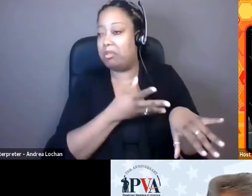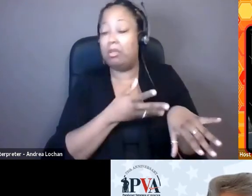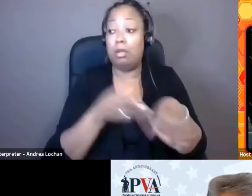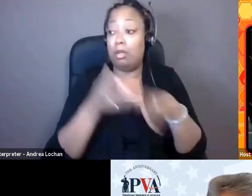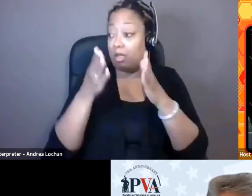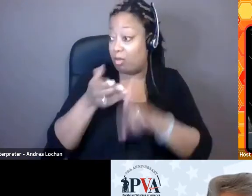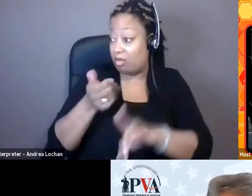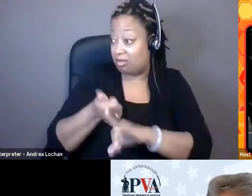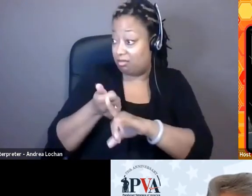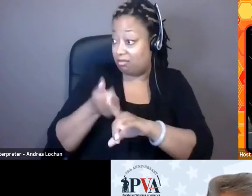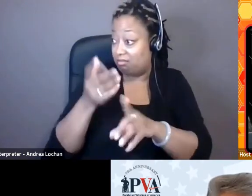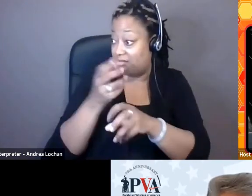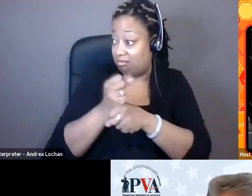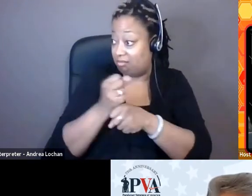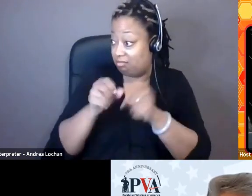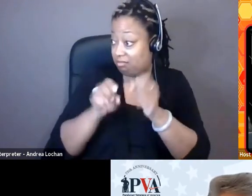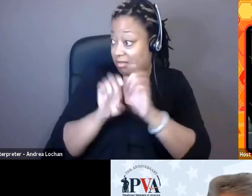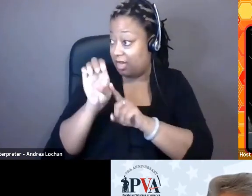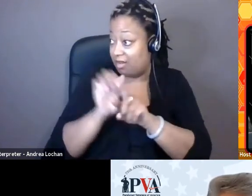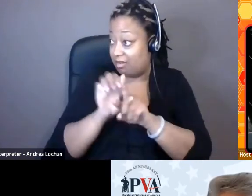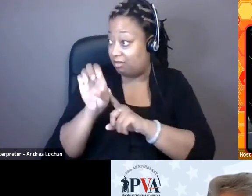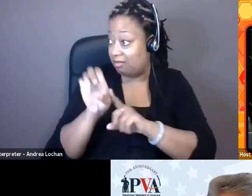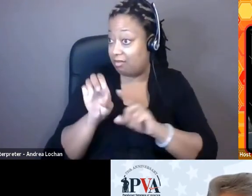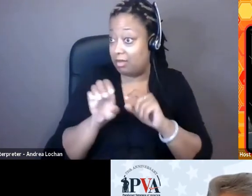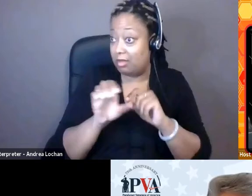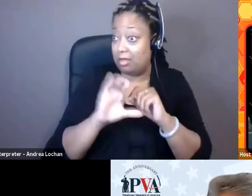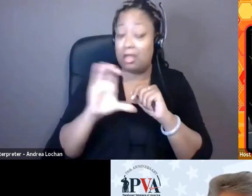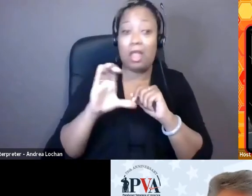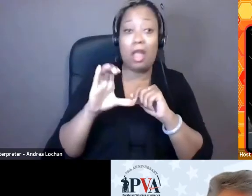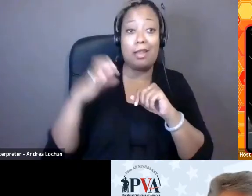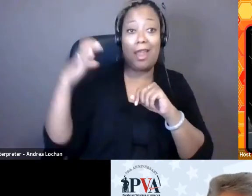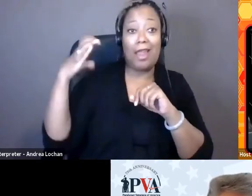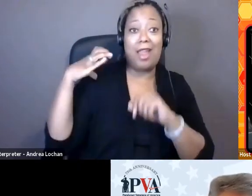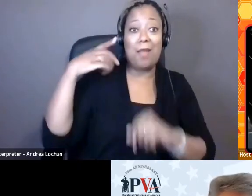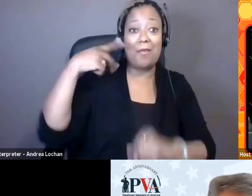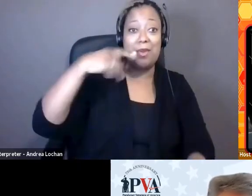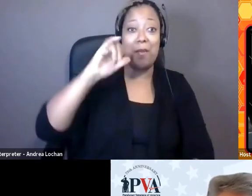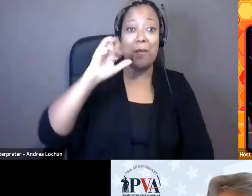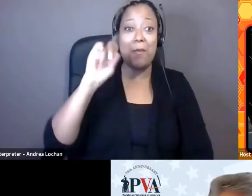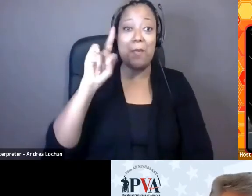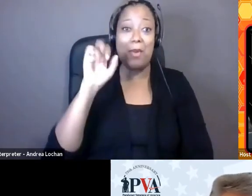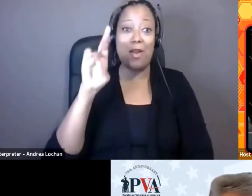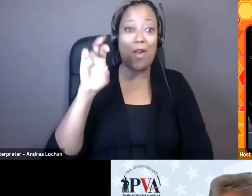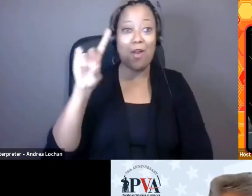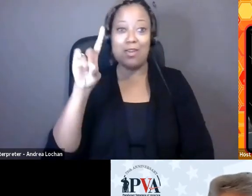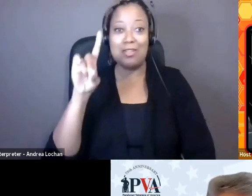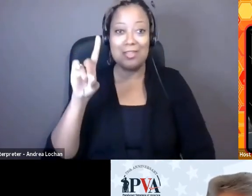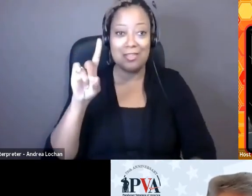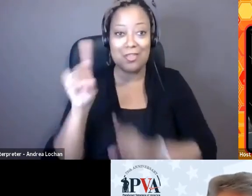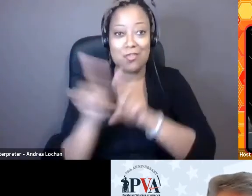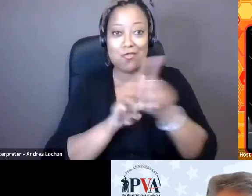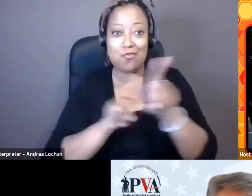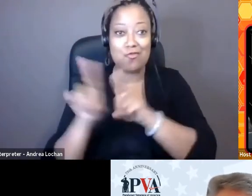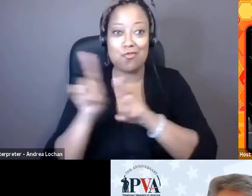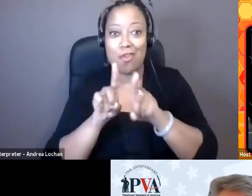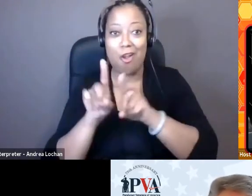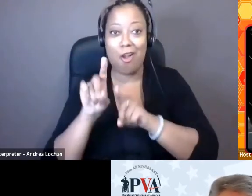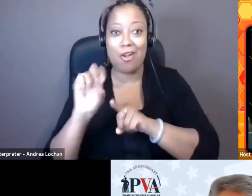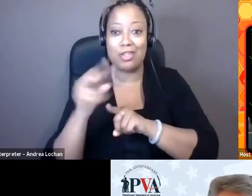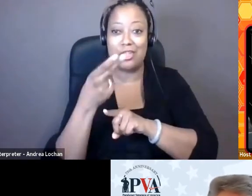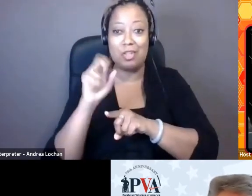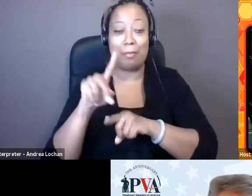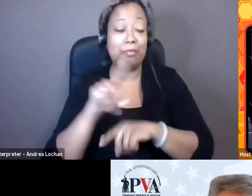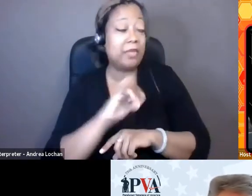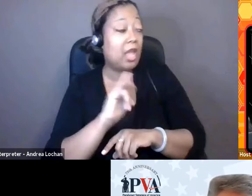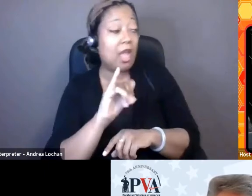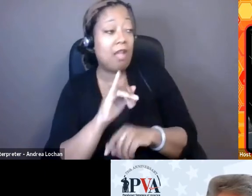an elevator like in Captain Picard's Starship Enterprise? Is that possible? When money's no object, you can